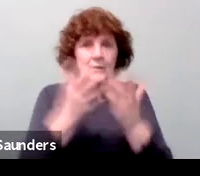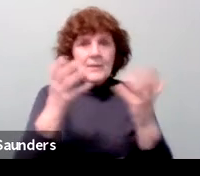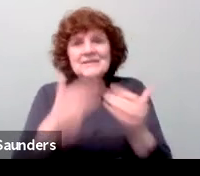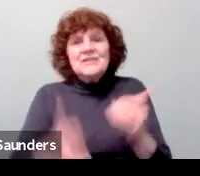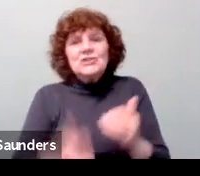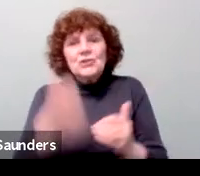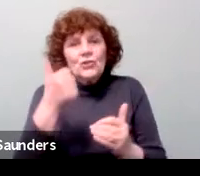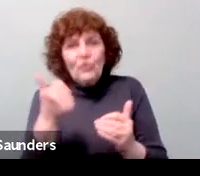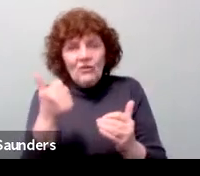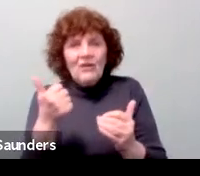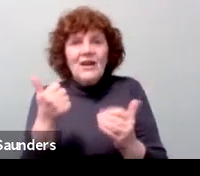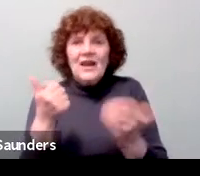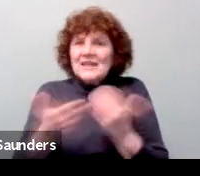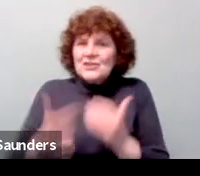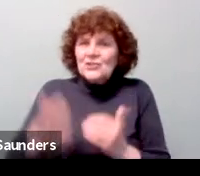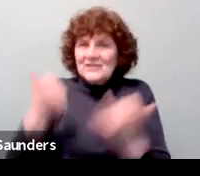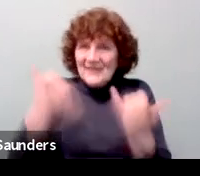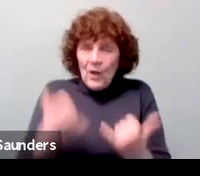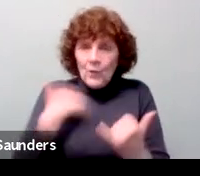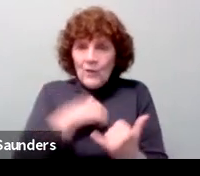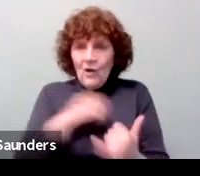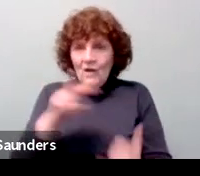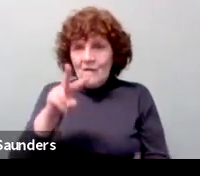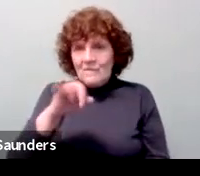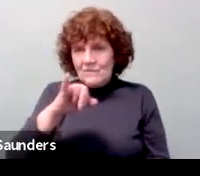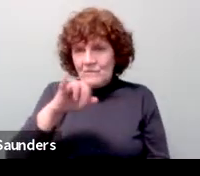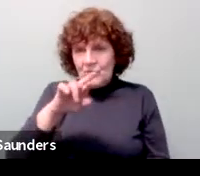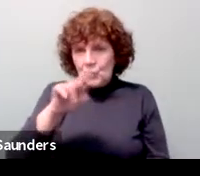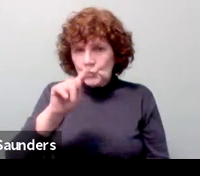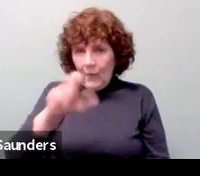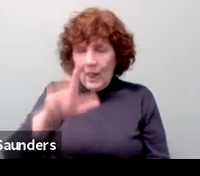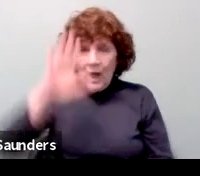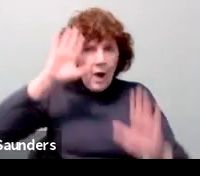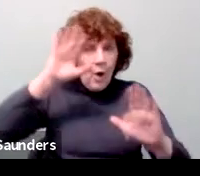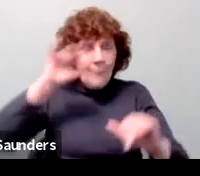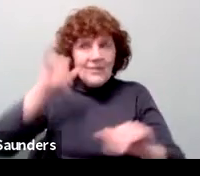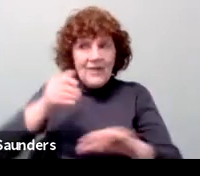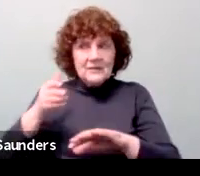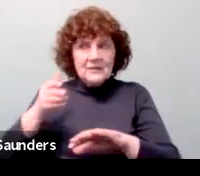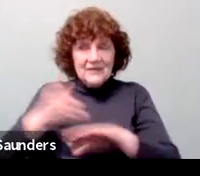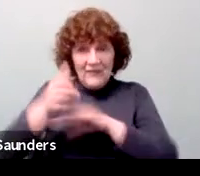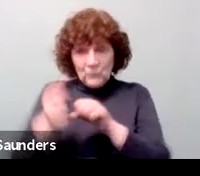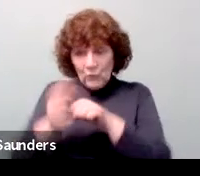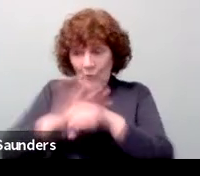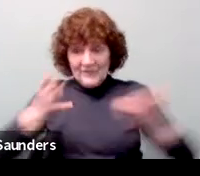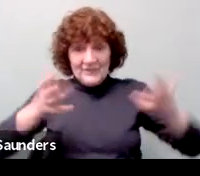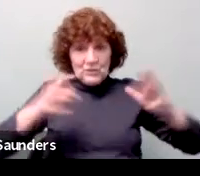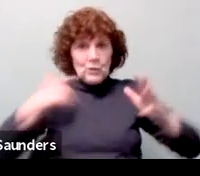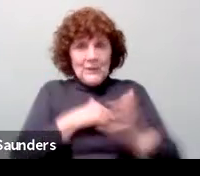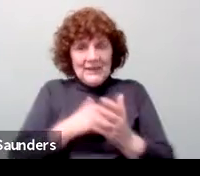so much easier to do now that we've gone virtual, that again, I hope we find some way to hold on to that